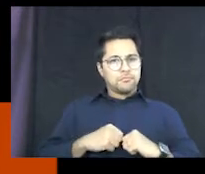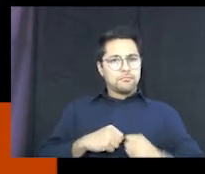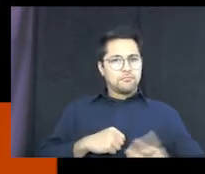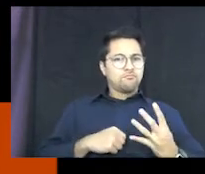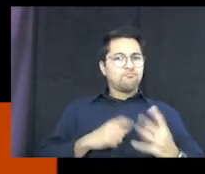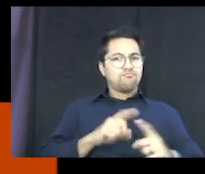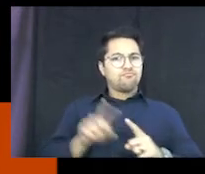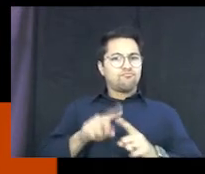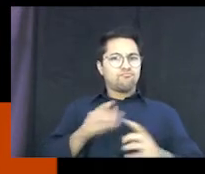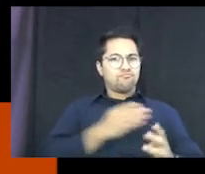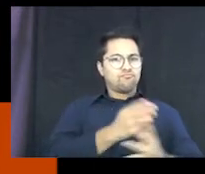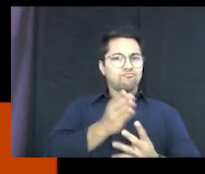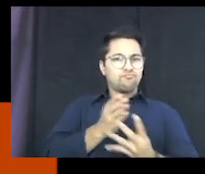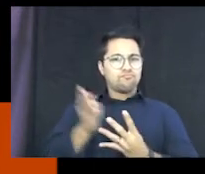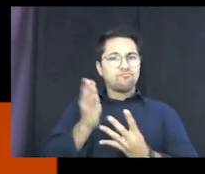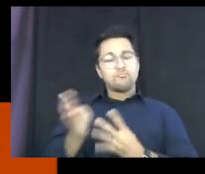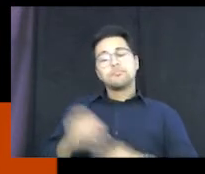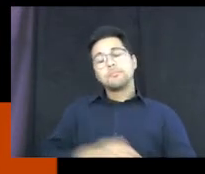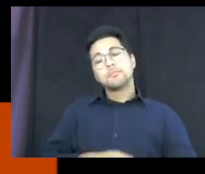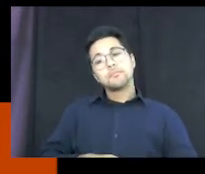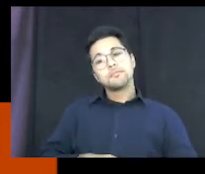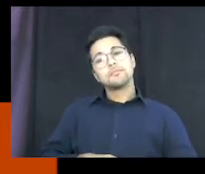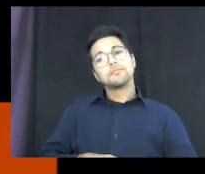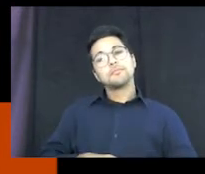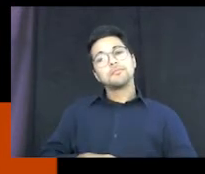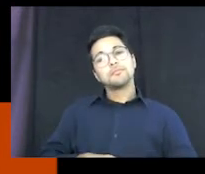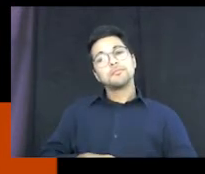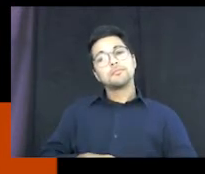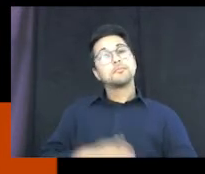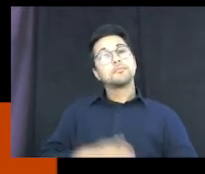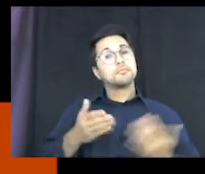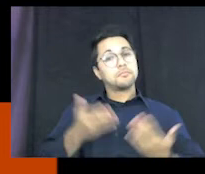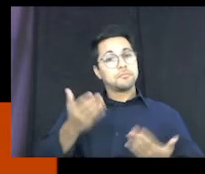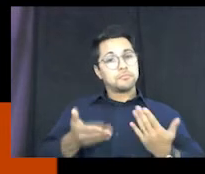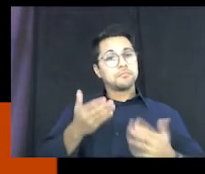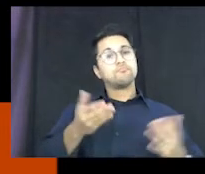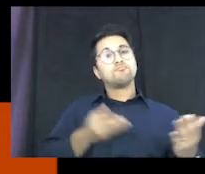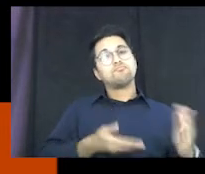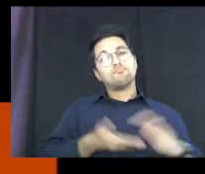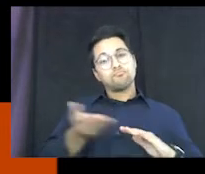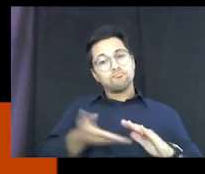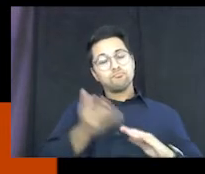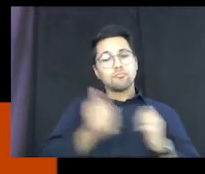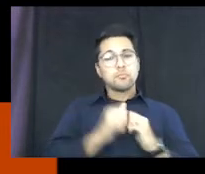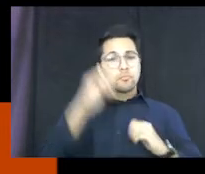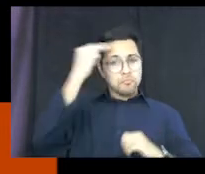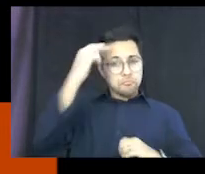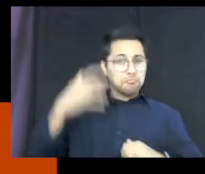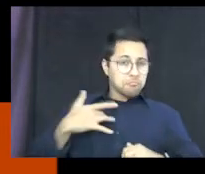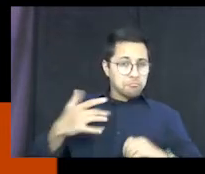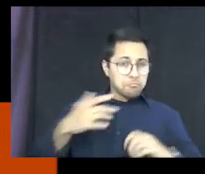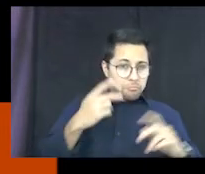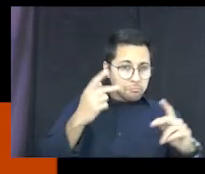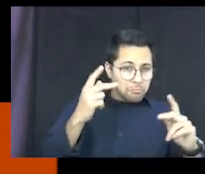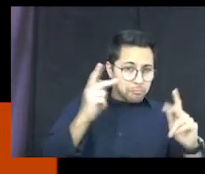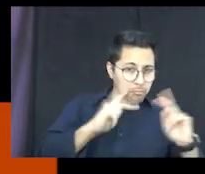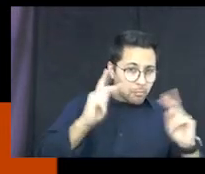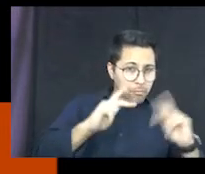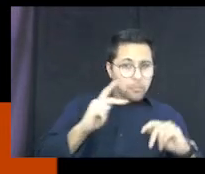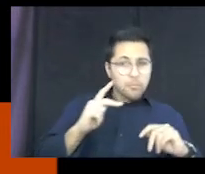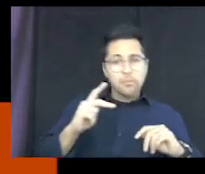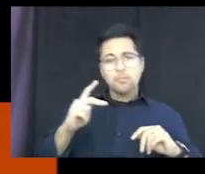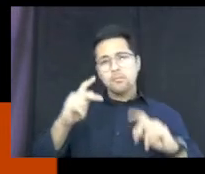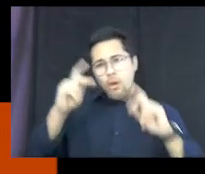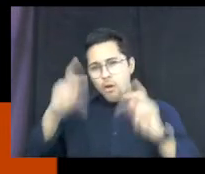ways. They may be facilitated by a neurotypical person or a group of neurotypical